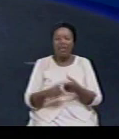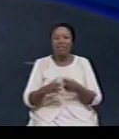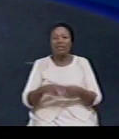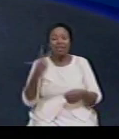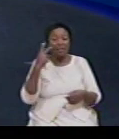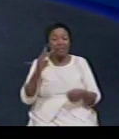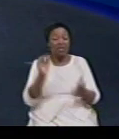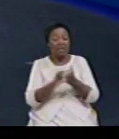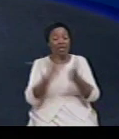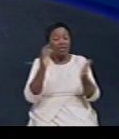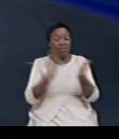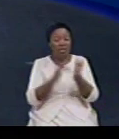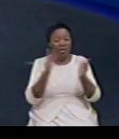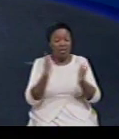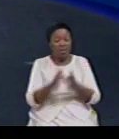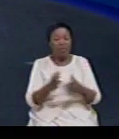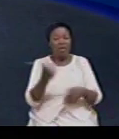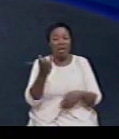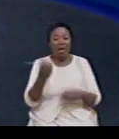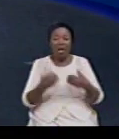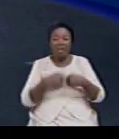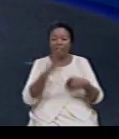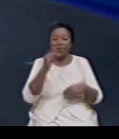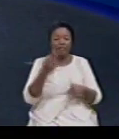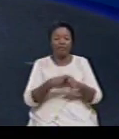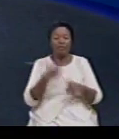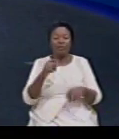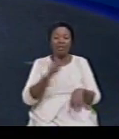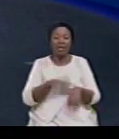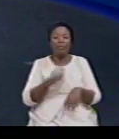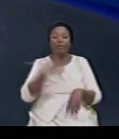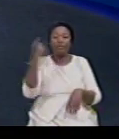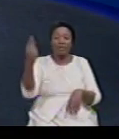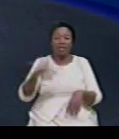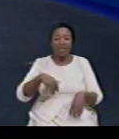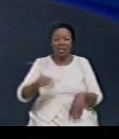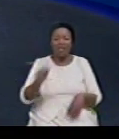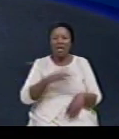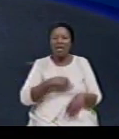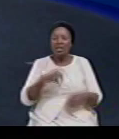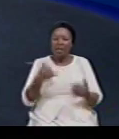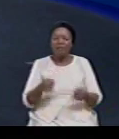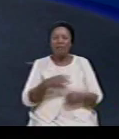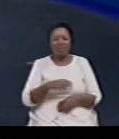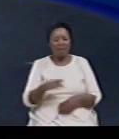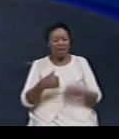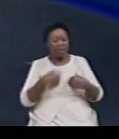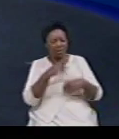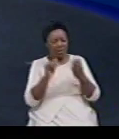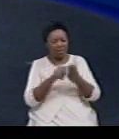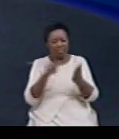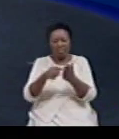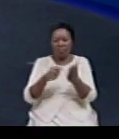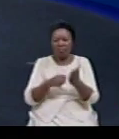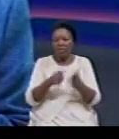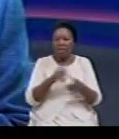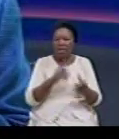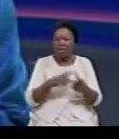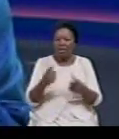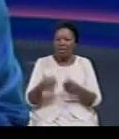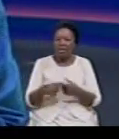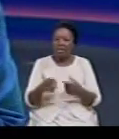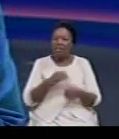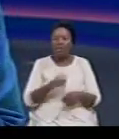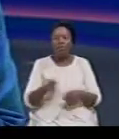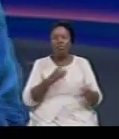eternity. He was at the point of creation. Then he was with Israel. He did all these mighty things. And was saying, where is God? God is still on